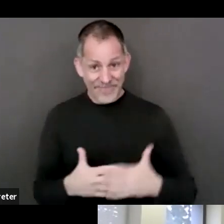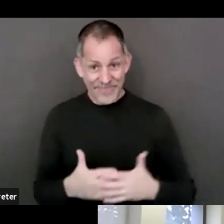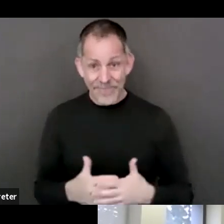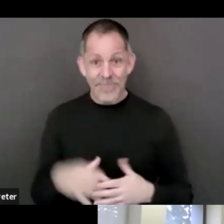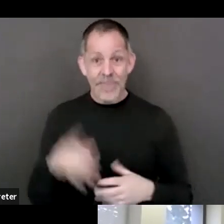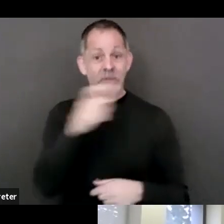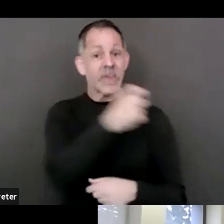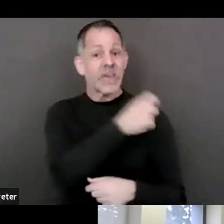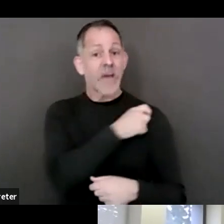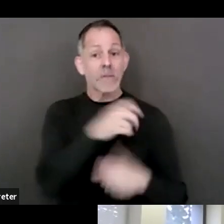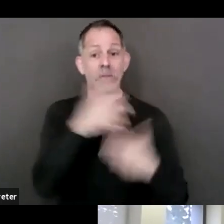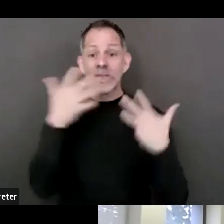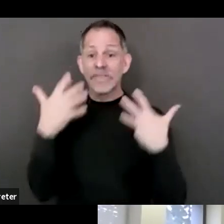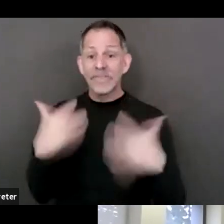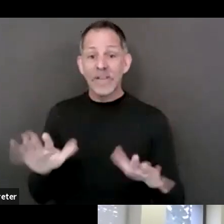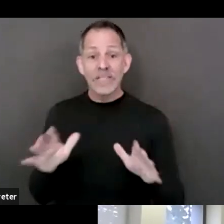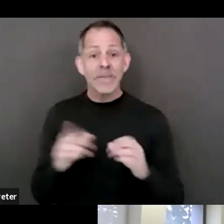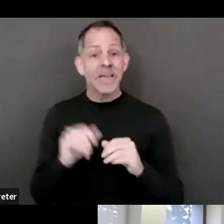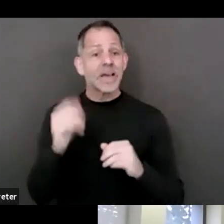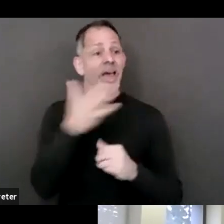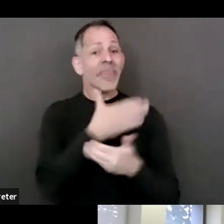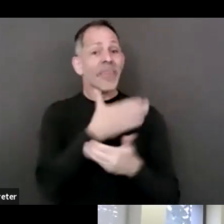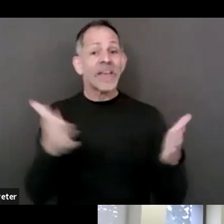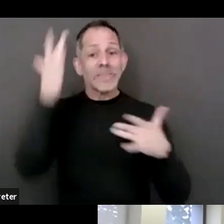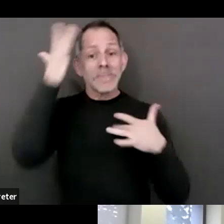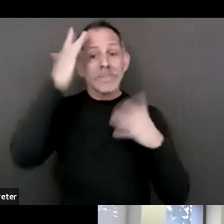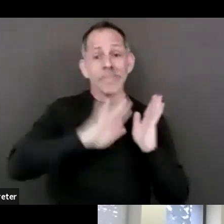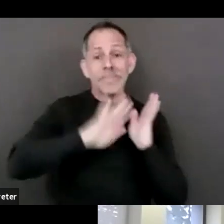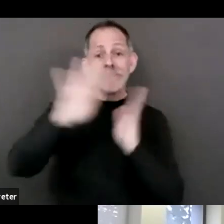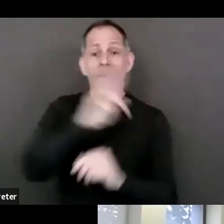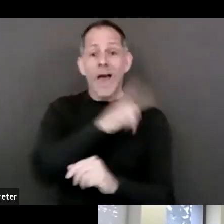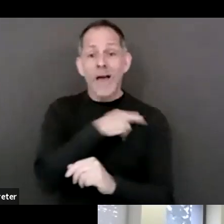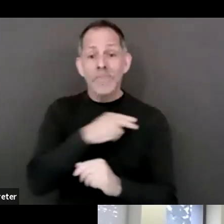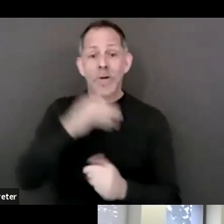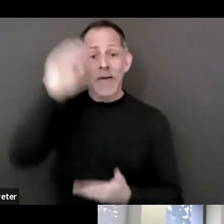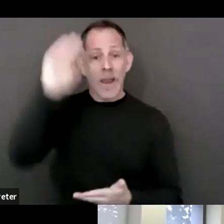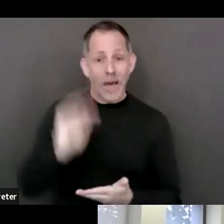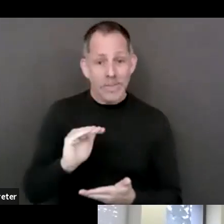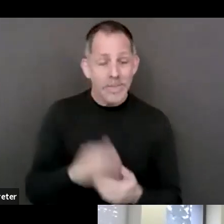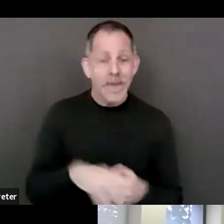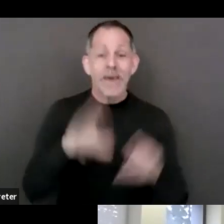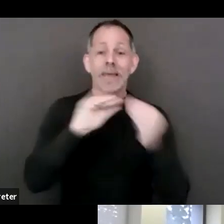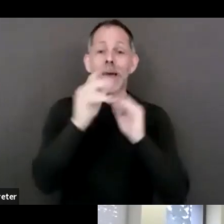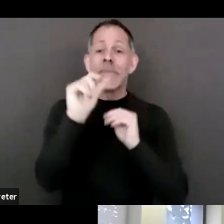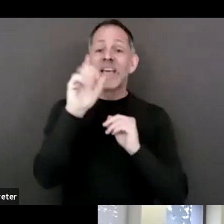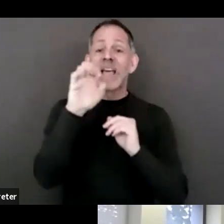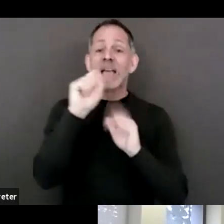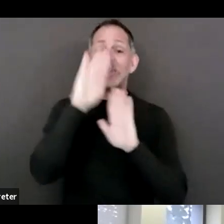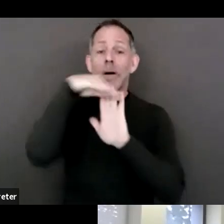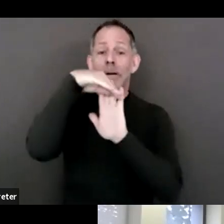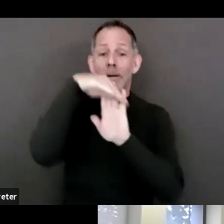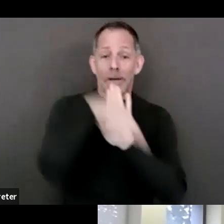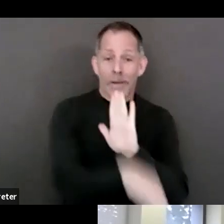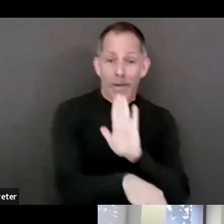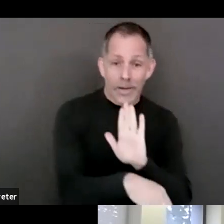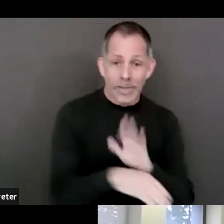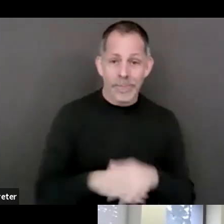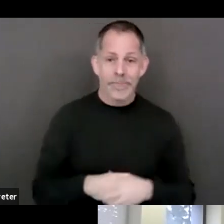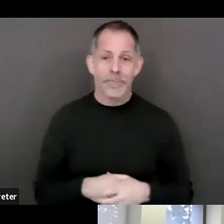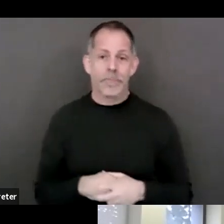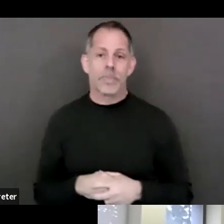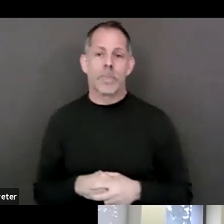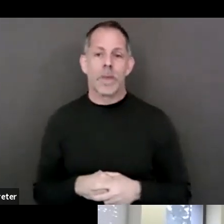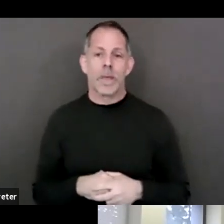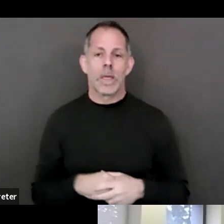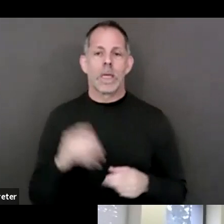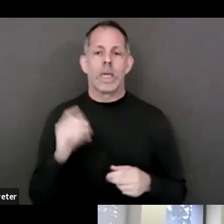are the result. The vaccine is the method by which we achieve that result. Let's just keep measuring the result. That's